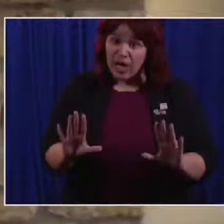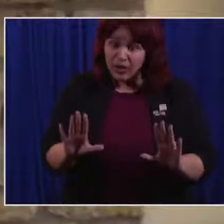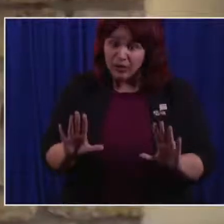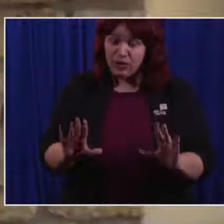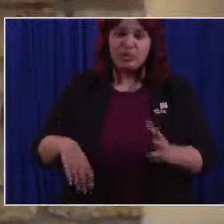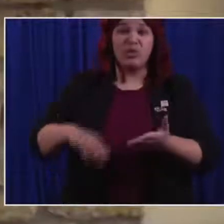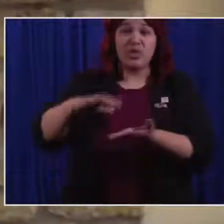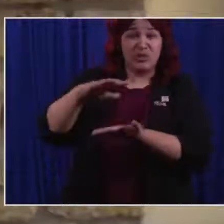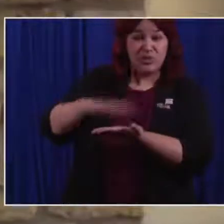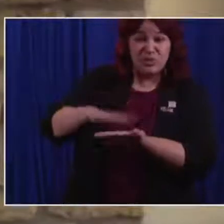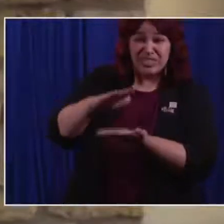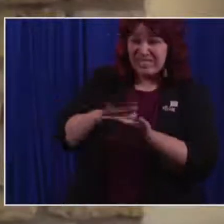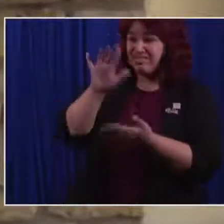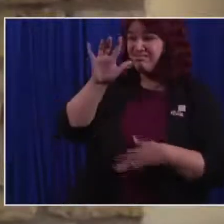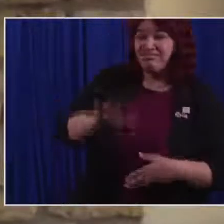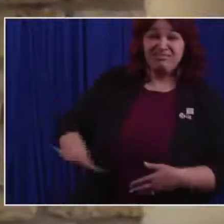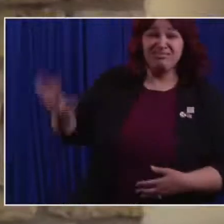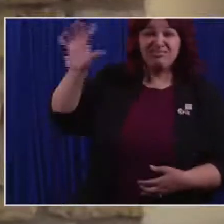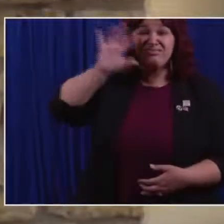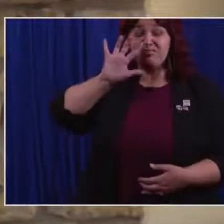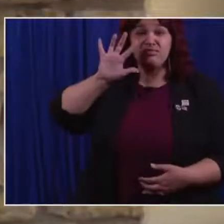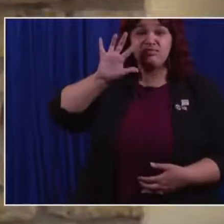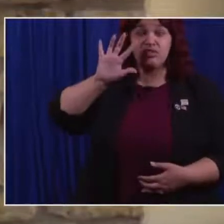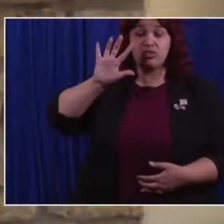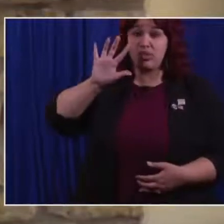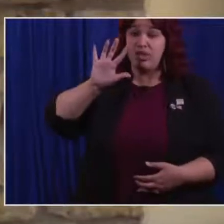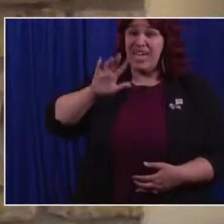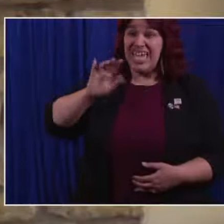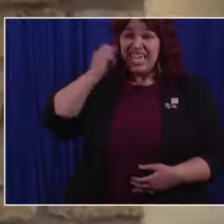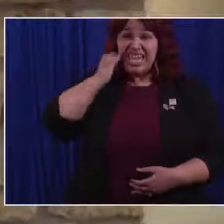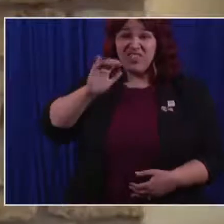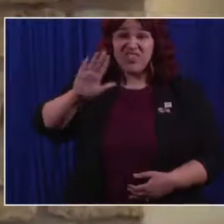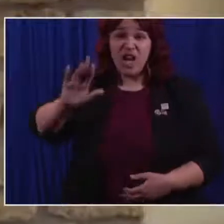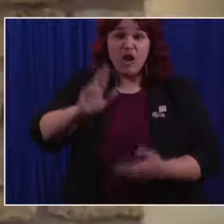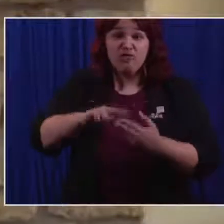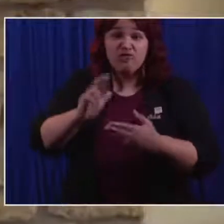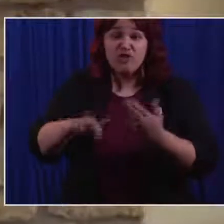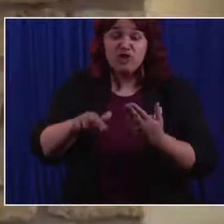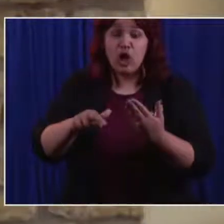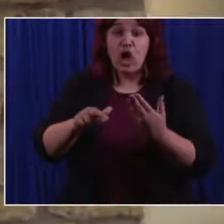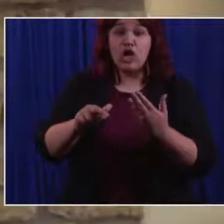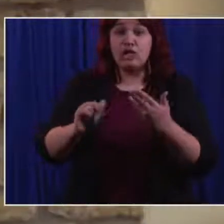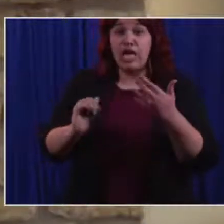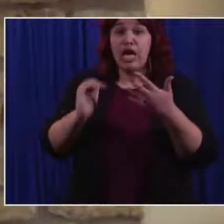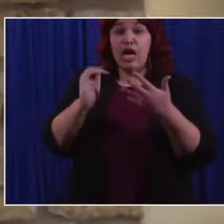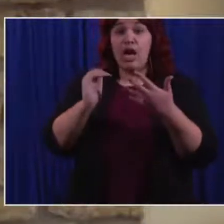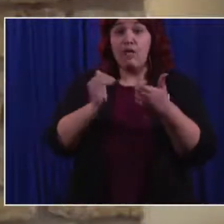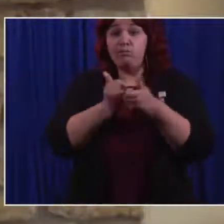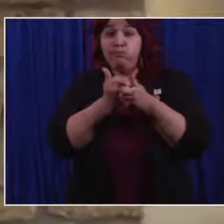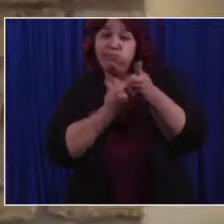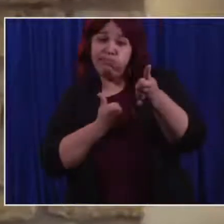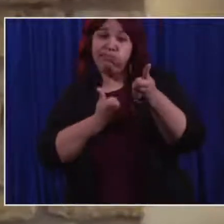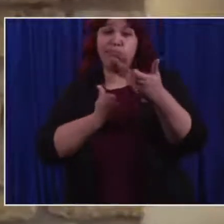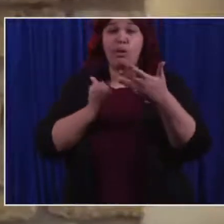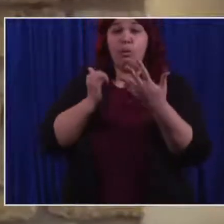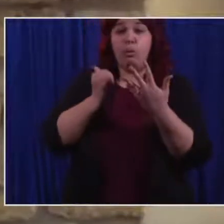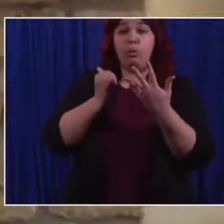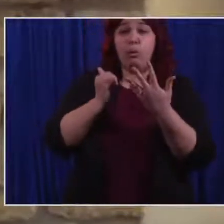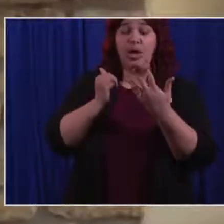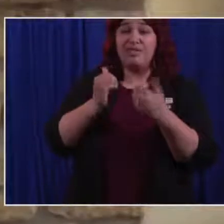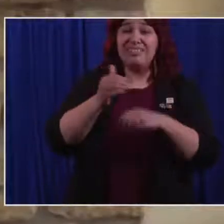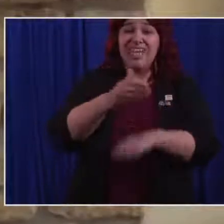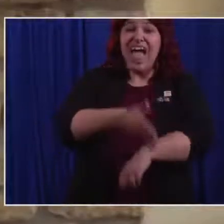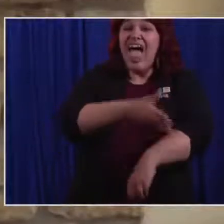schools by what those results are. So let's look at this and maybe take this as a piece